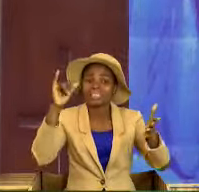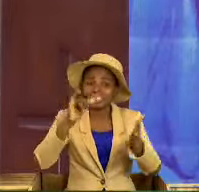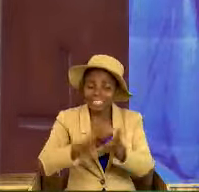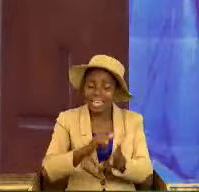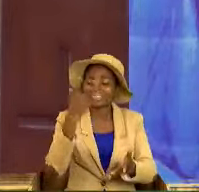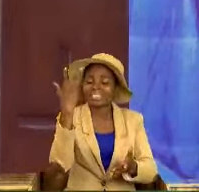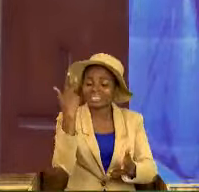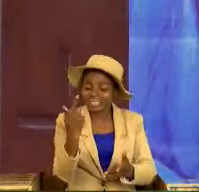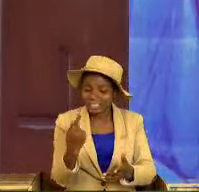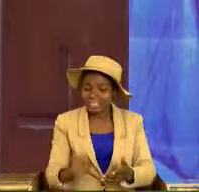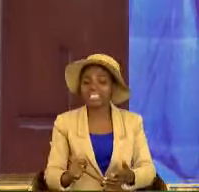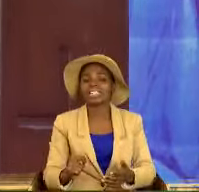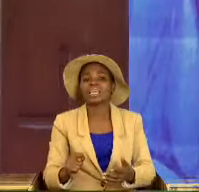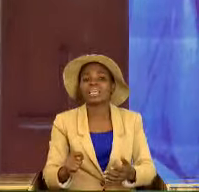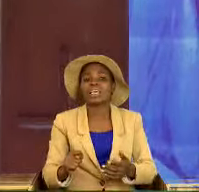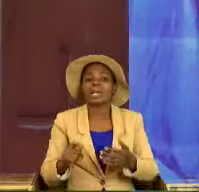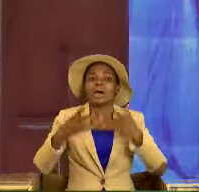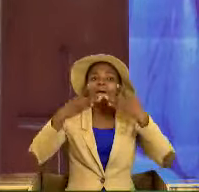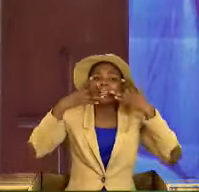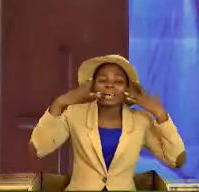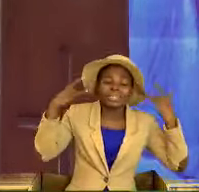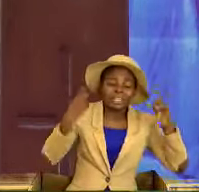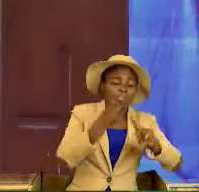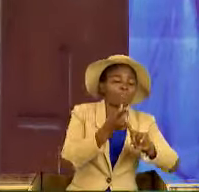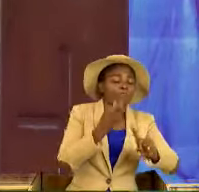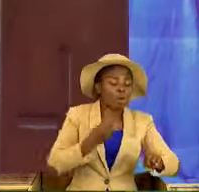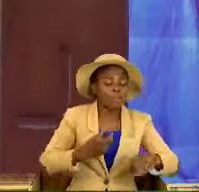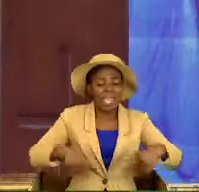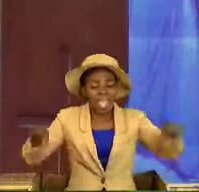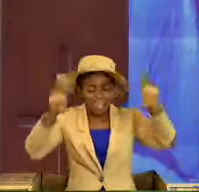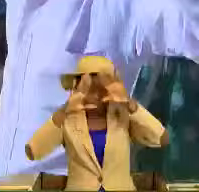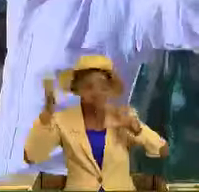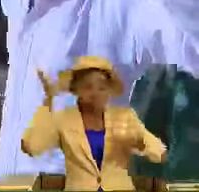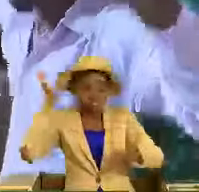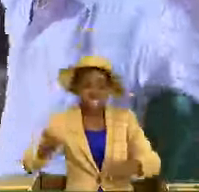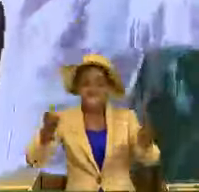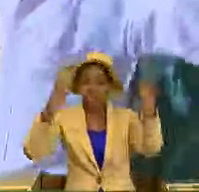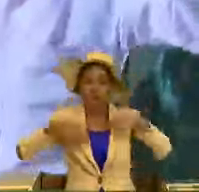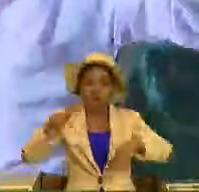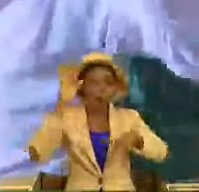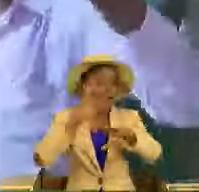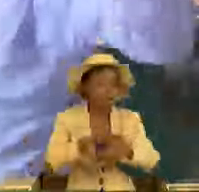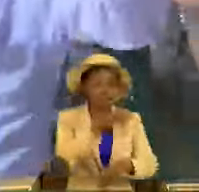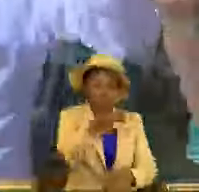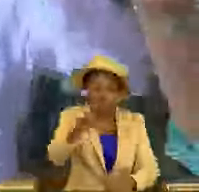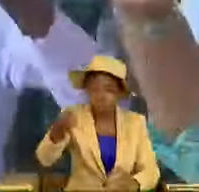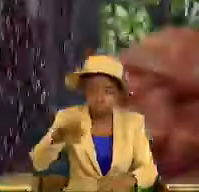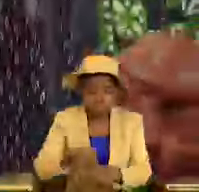mountain of laughter from Heaven shall fall upon you in the name of